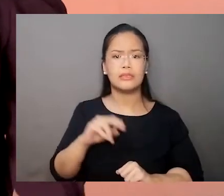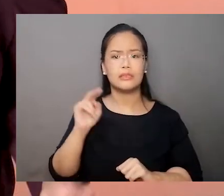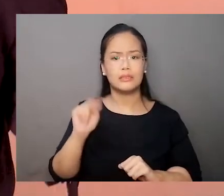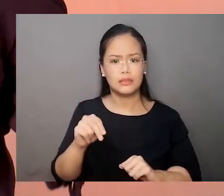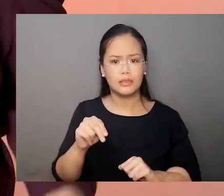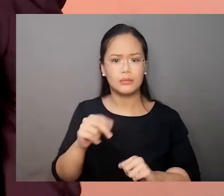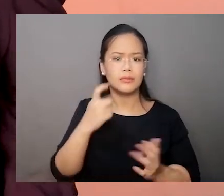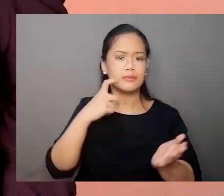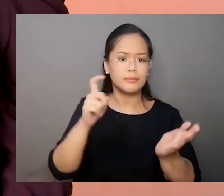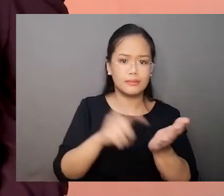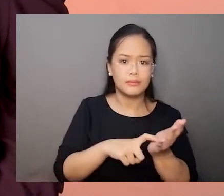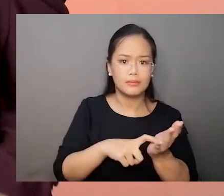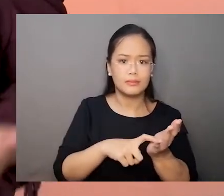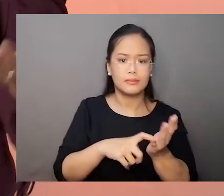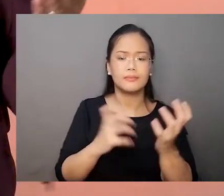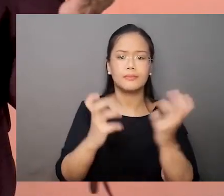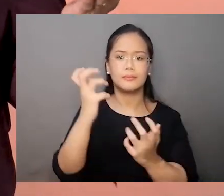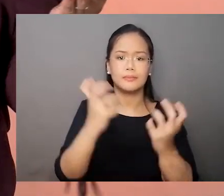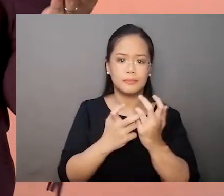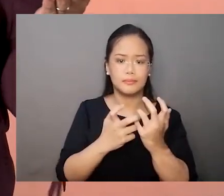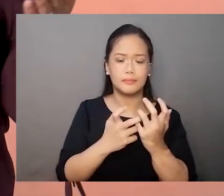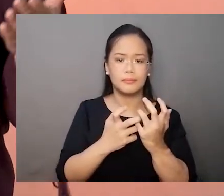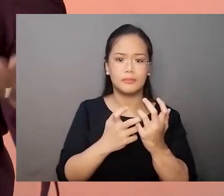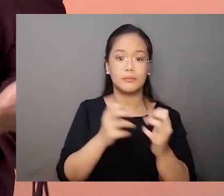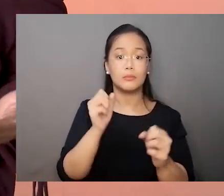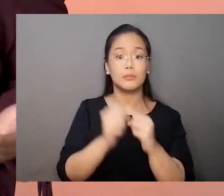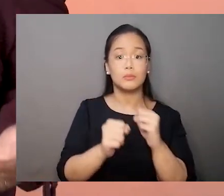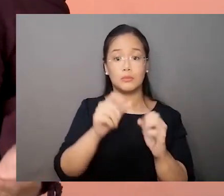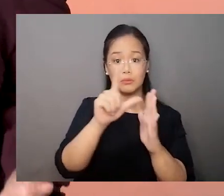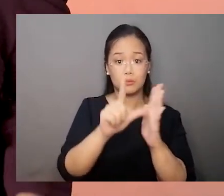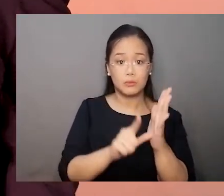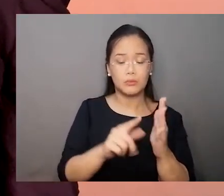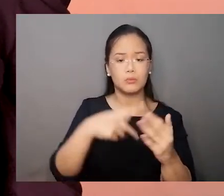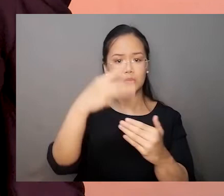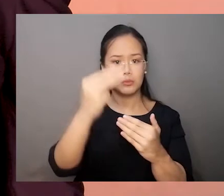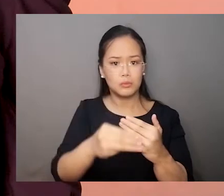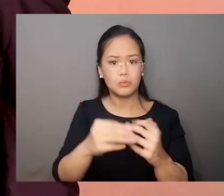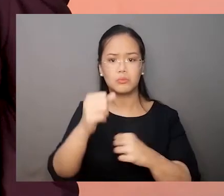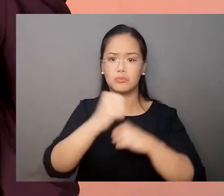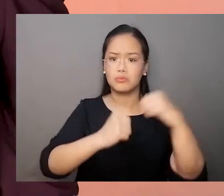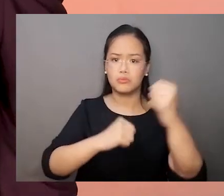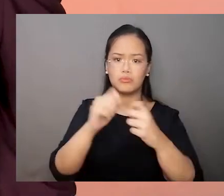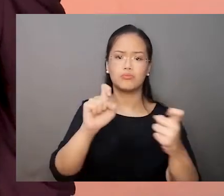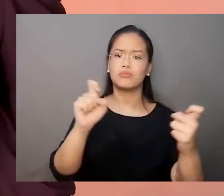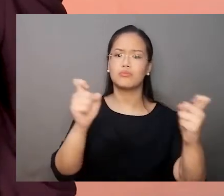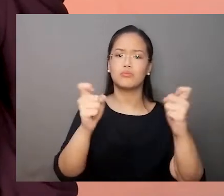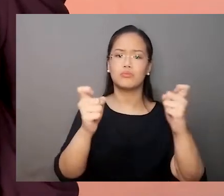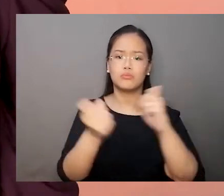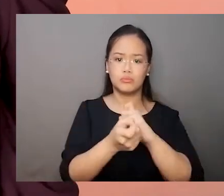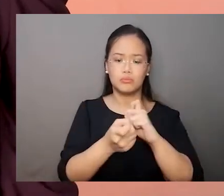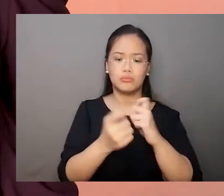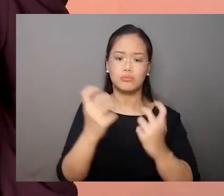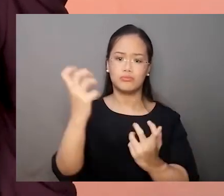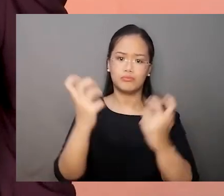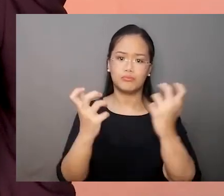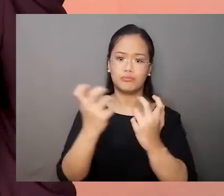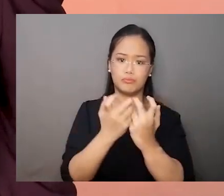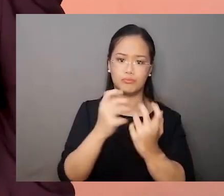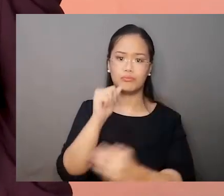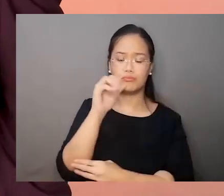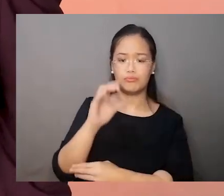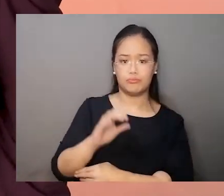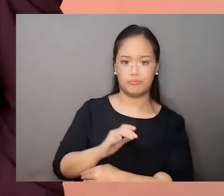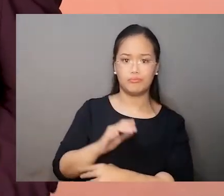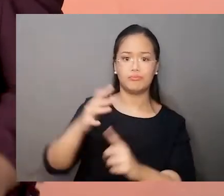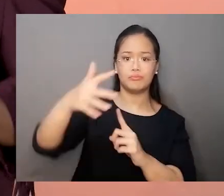laws, programs, and even structures are changed and transformed in order for women to be placed in an